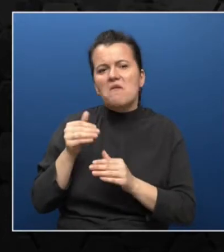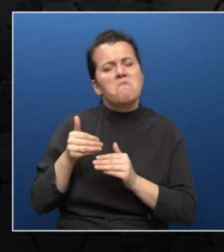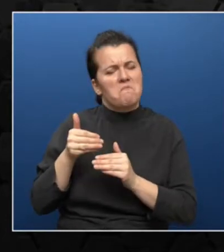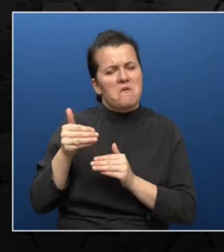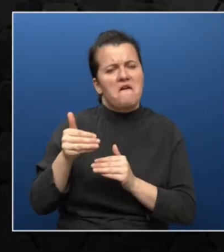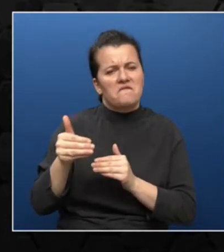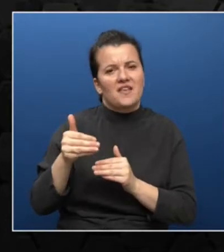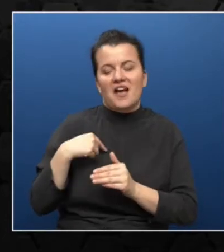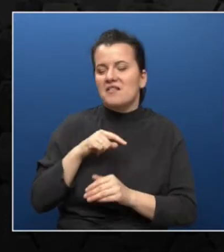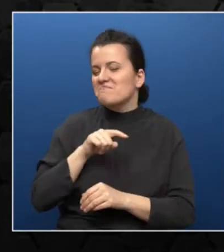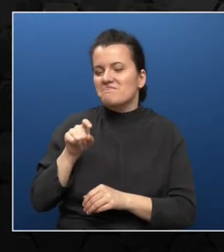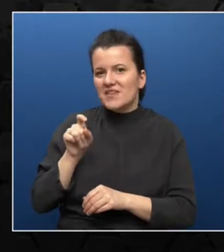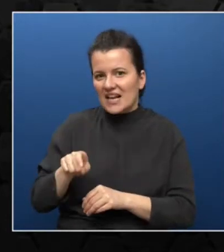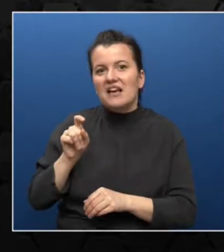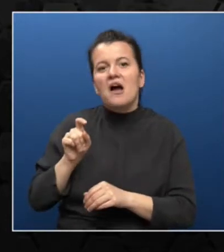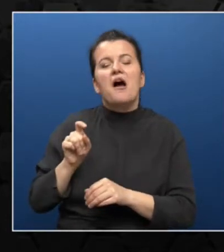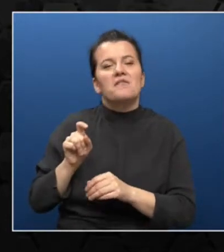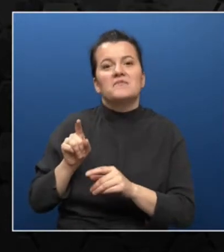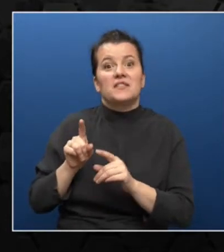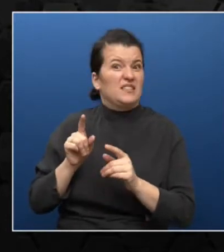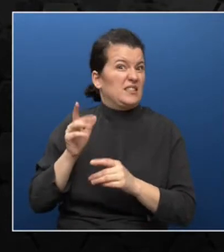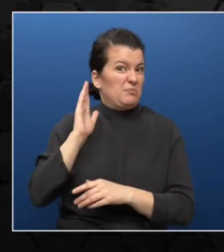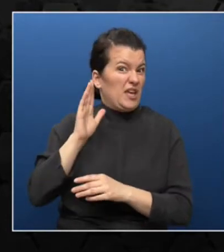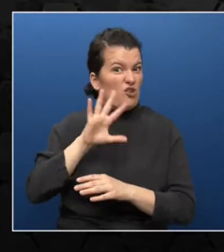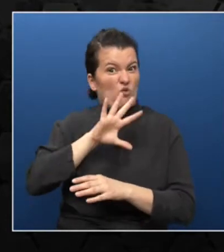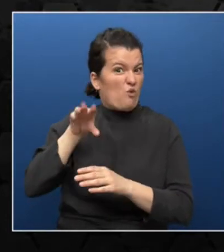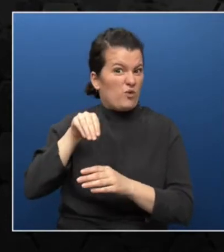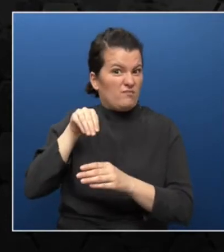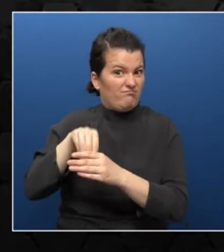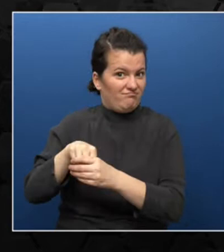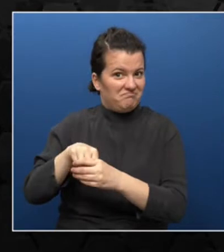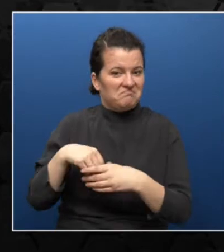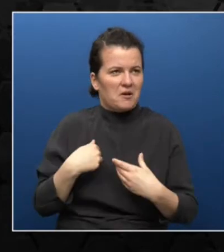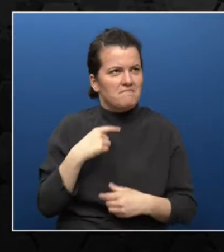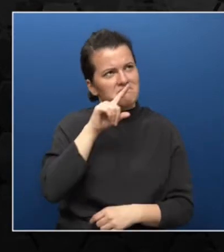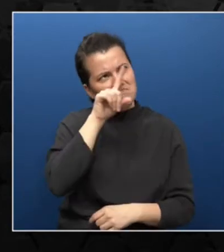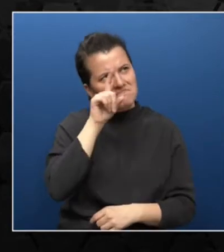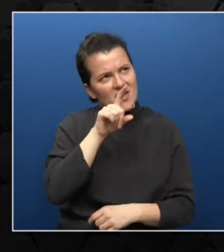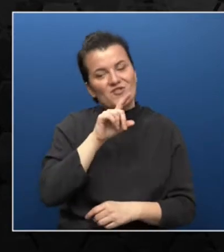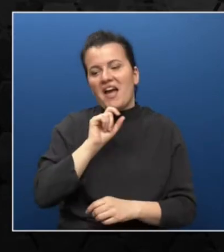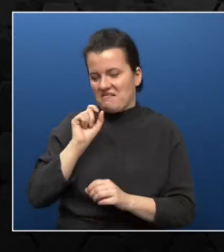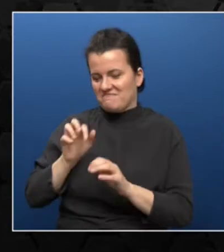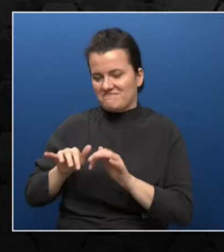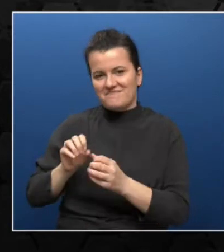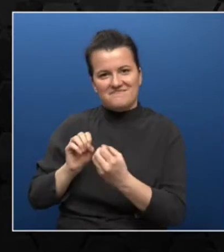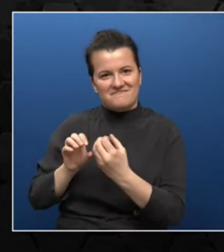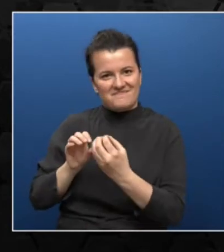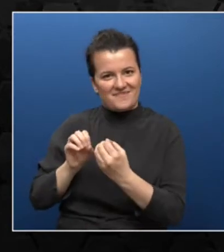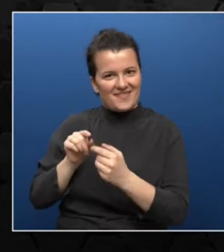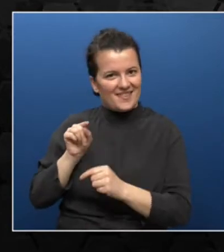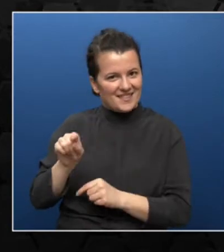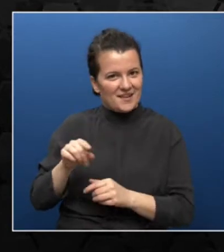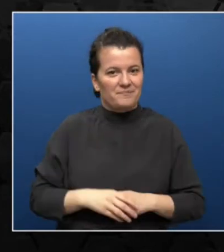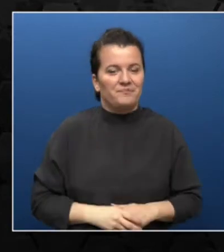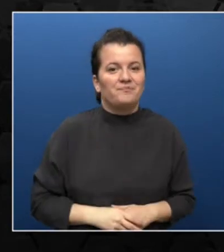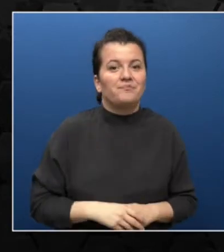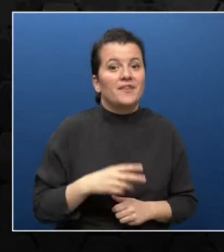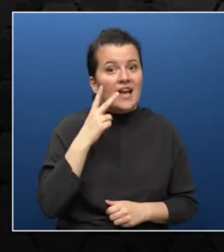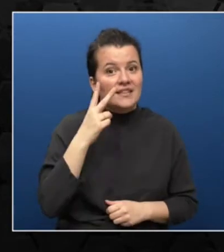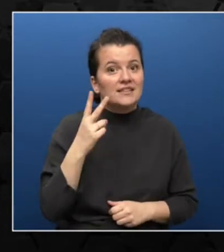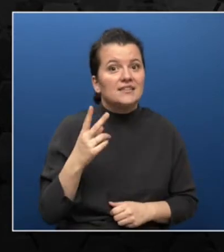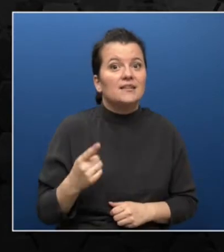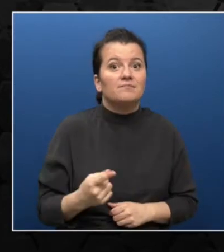where all our speakers will go to as well, and you can ask your questions over there as well. The link to the Global AI Cafe is on the top